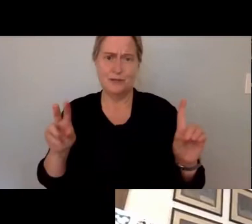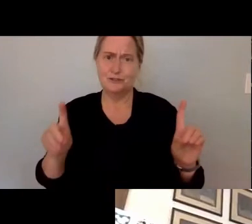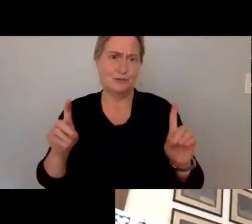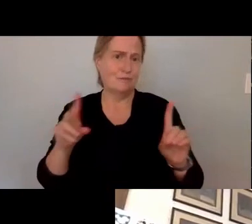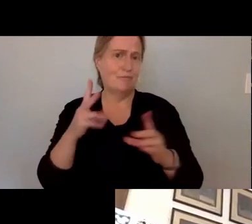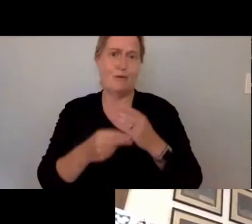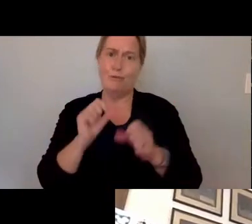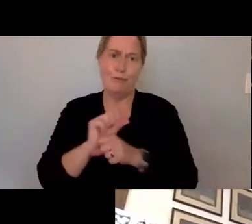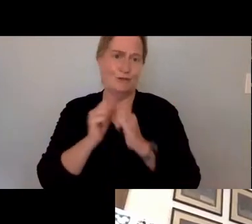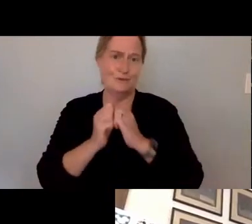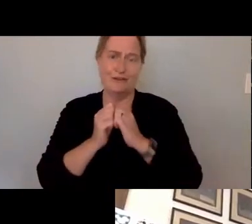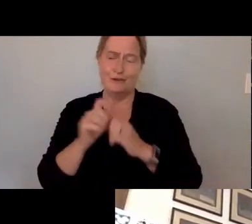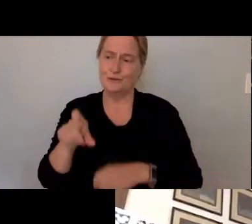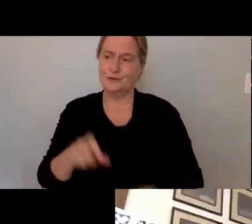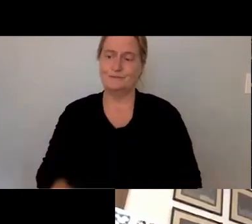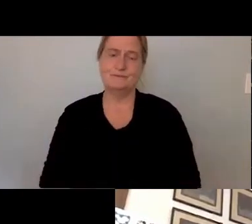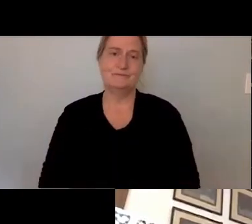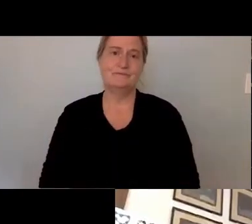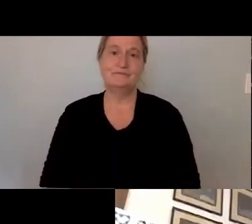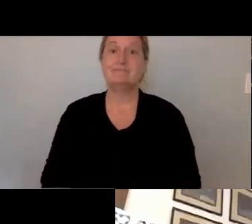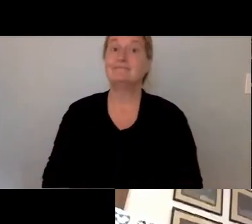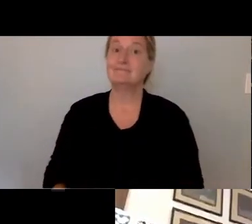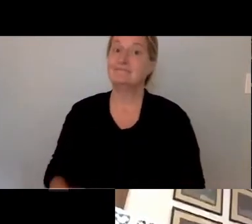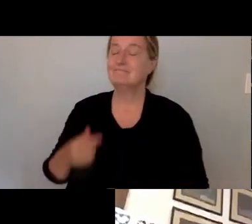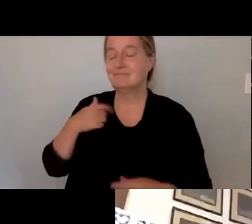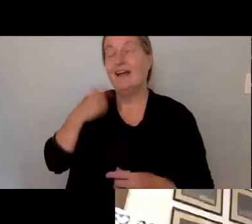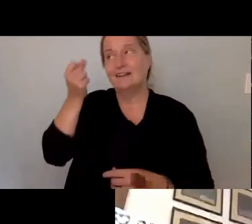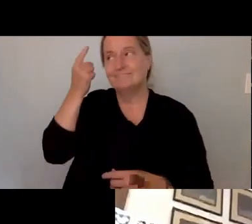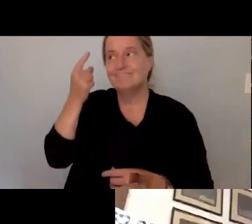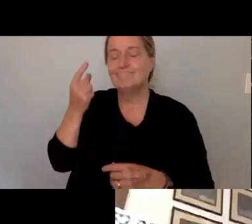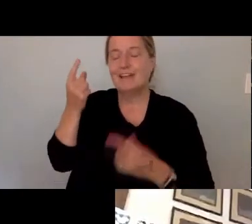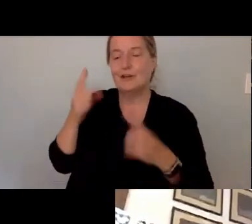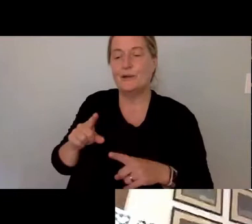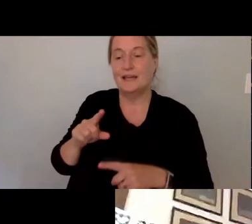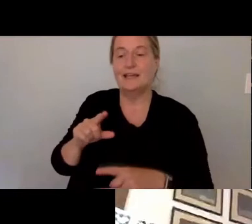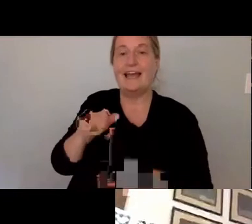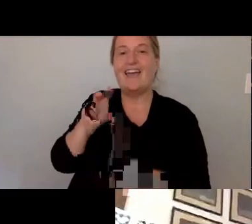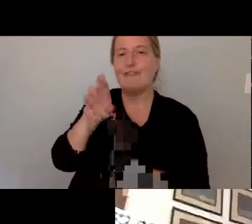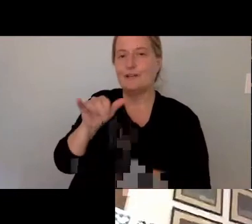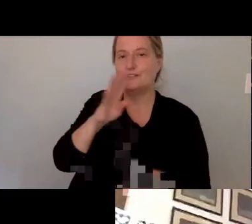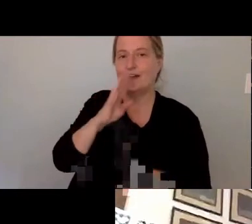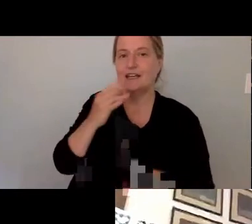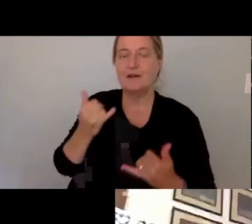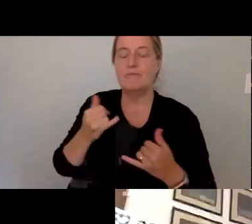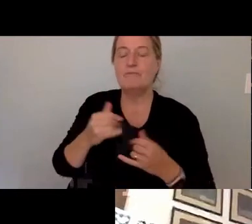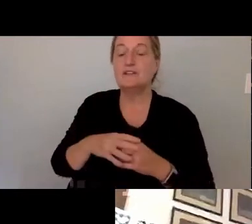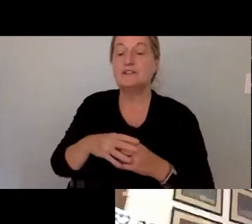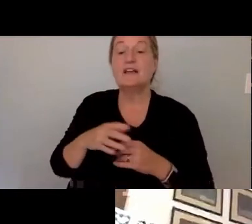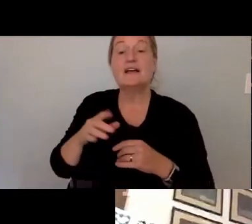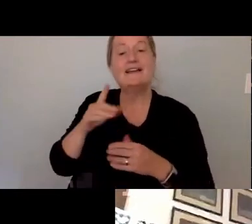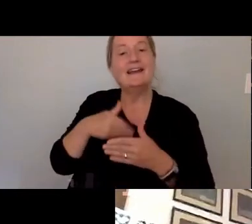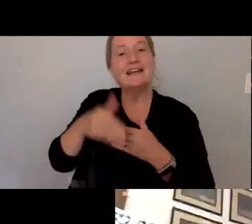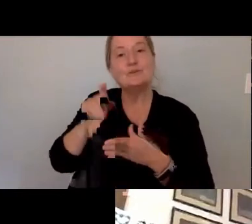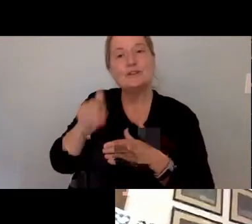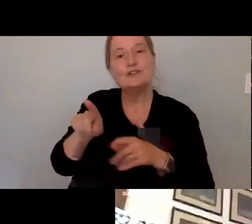Yeah, no, I get that. So the next question we have, also for former Senator Durenberger,